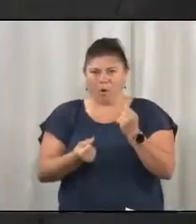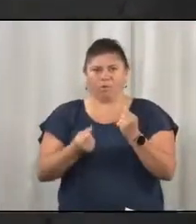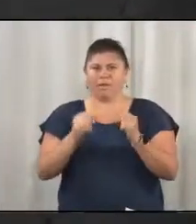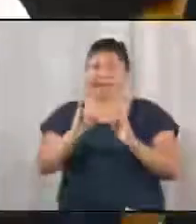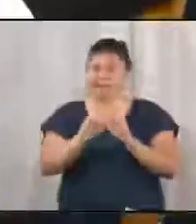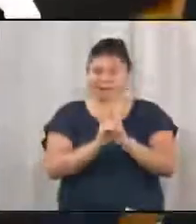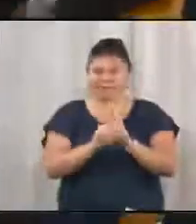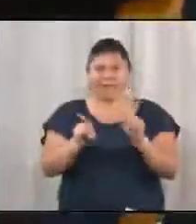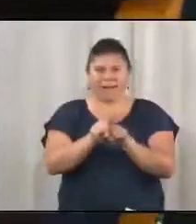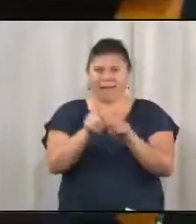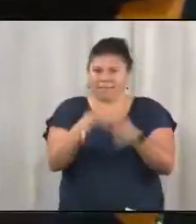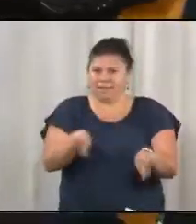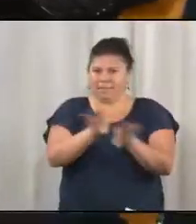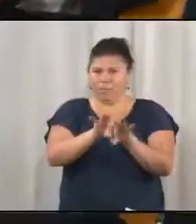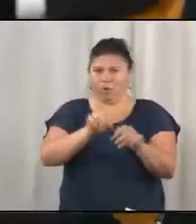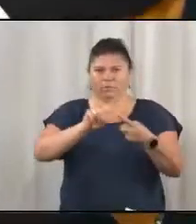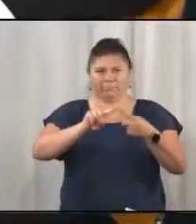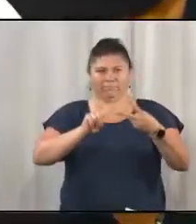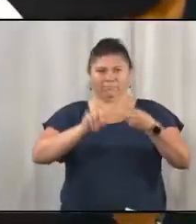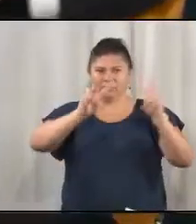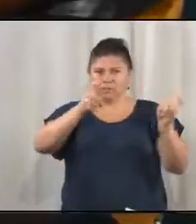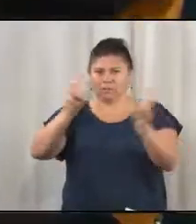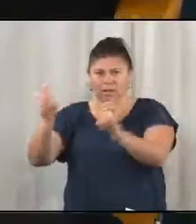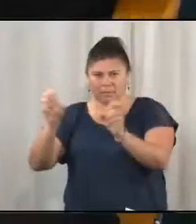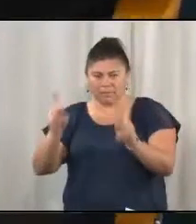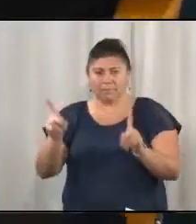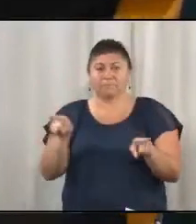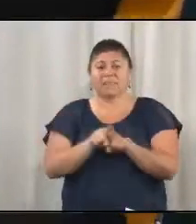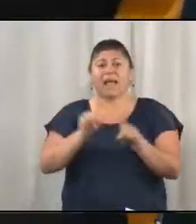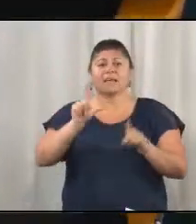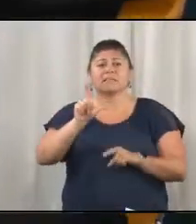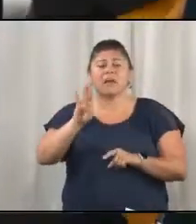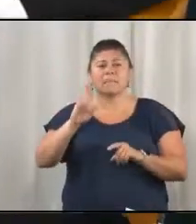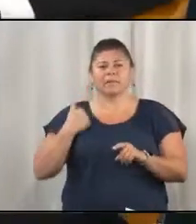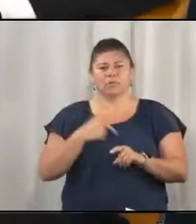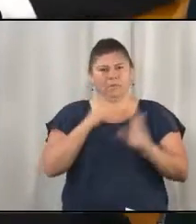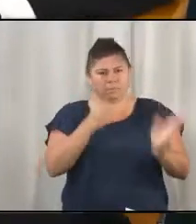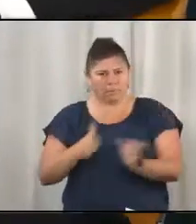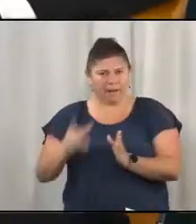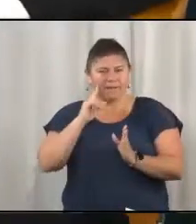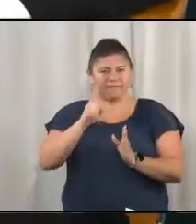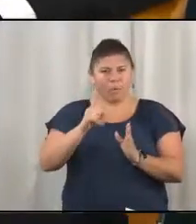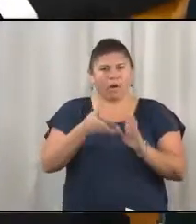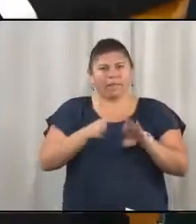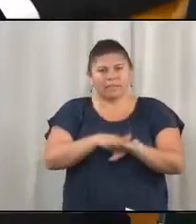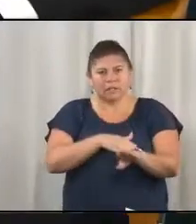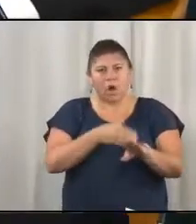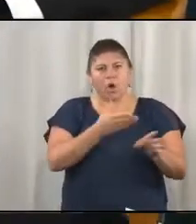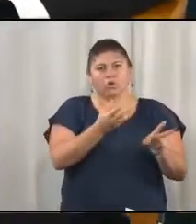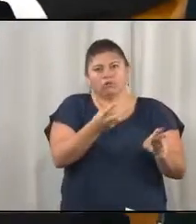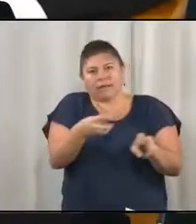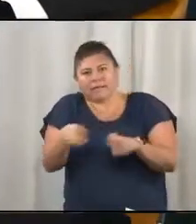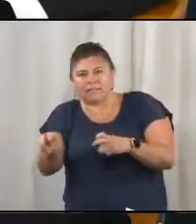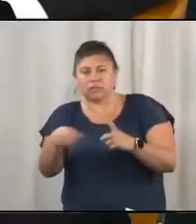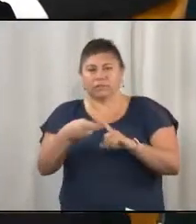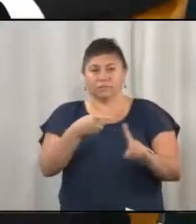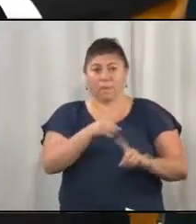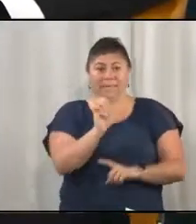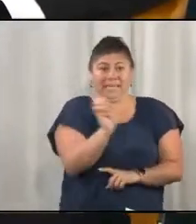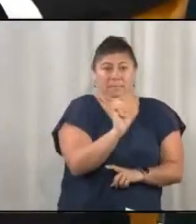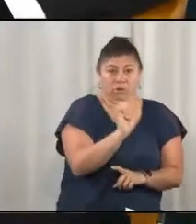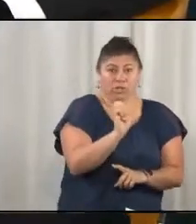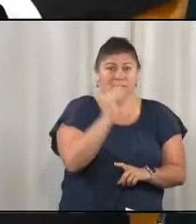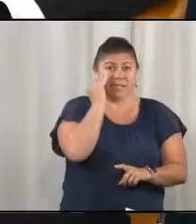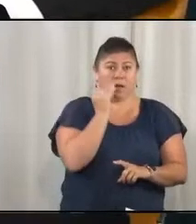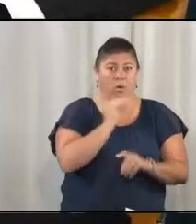city council. And as Long Beach prepares for its eventual gradual transition out of a declared state of emergency on homelessness,